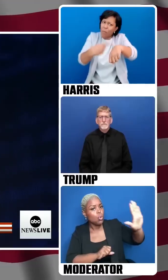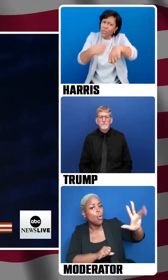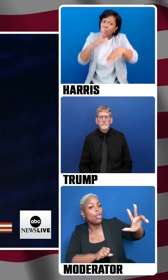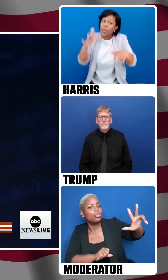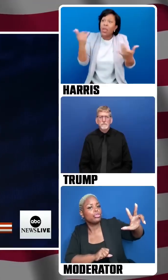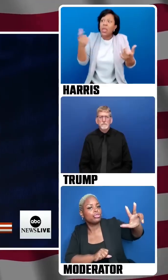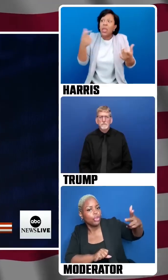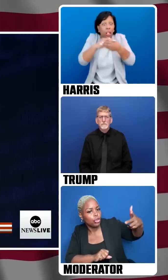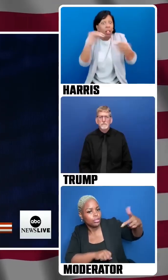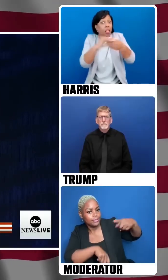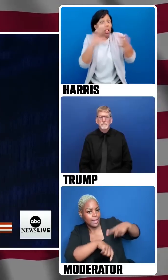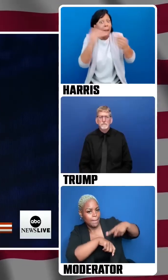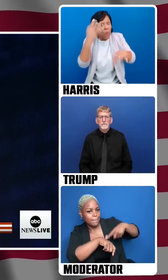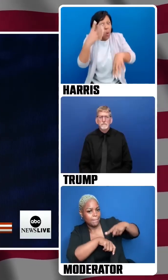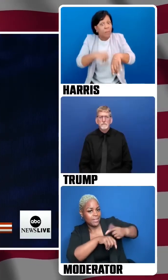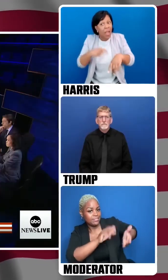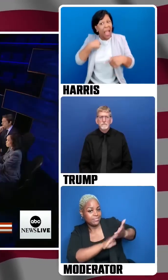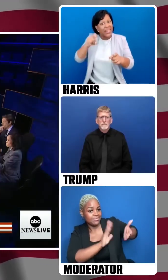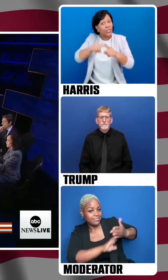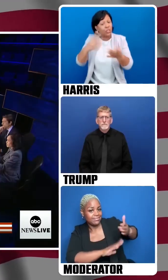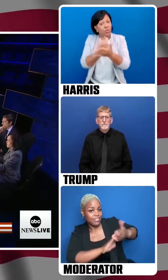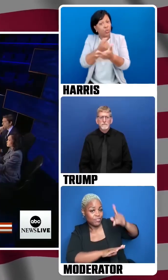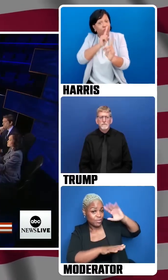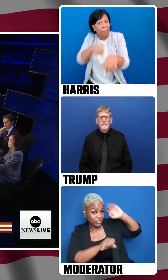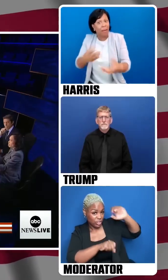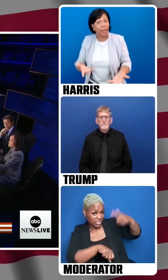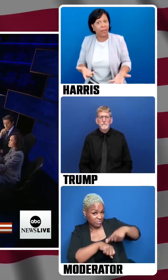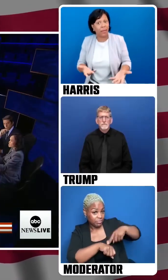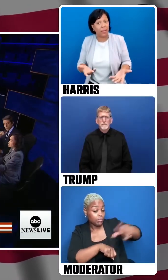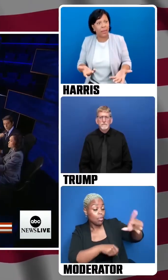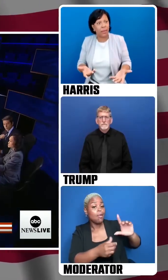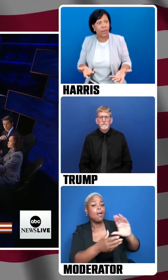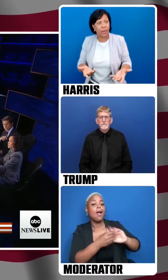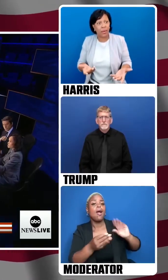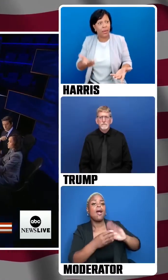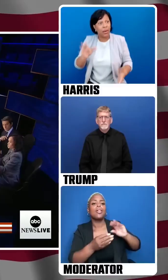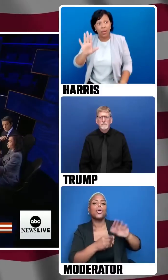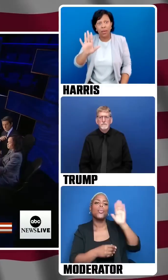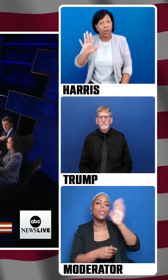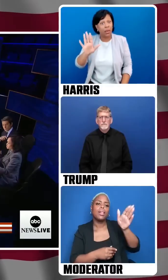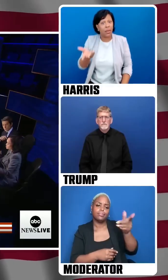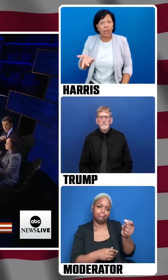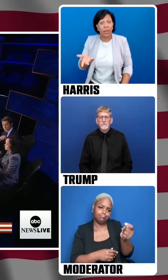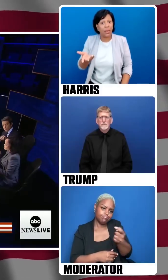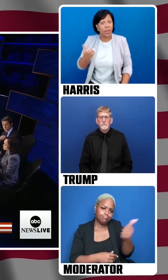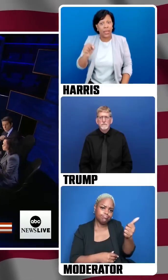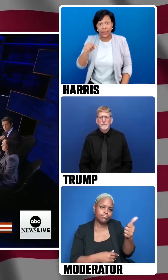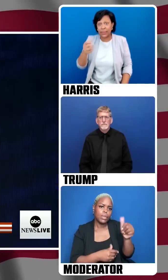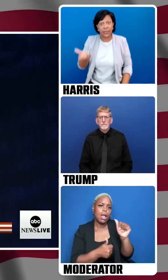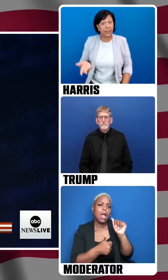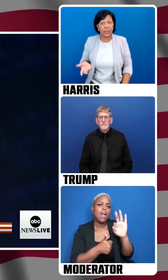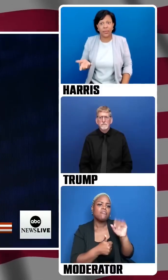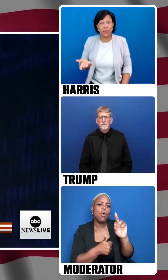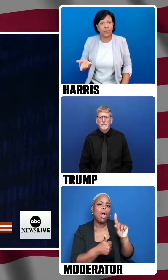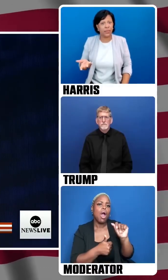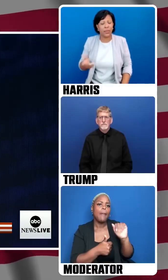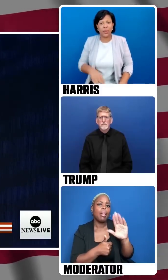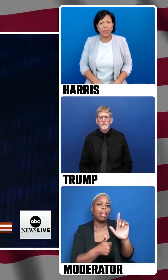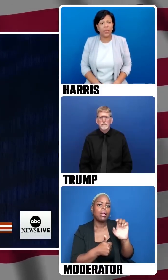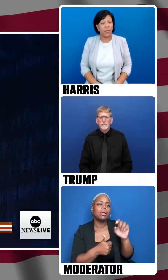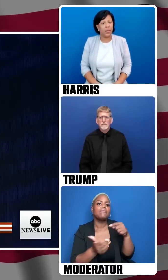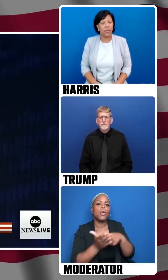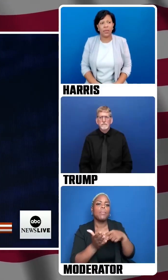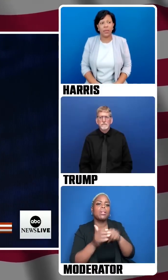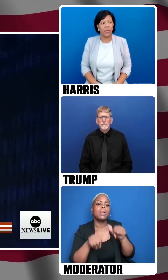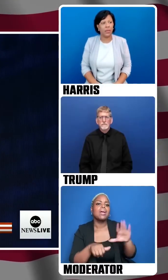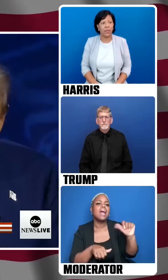president. You have long vowed to repeal and replace the Affordable Care Act, also known as Obamacare. You have failed to accomplish that. You now say you're